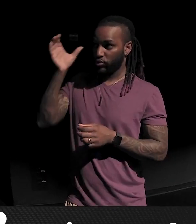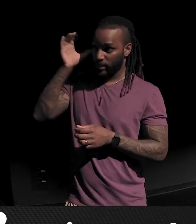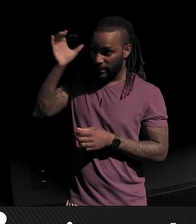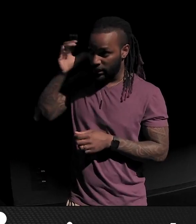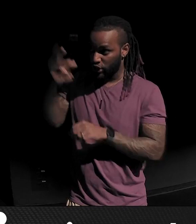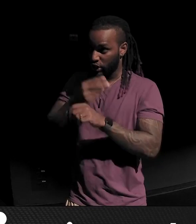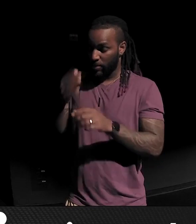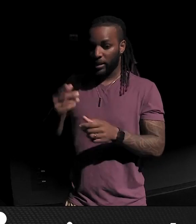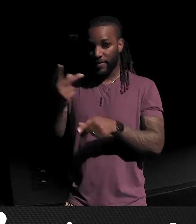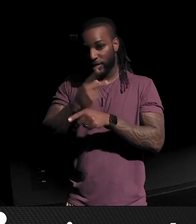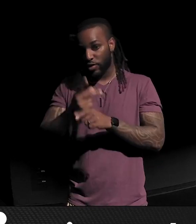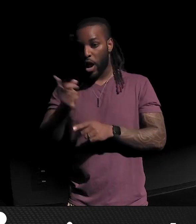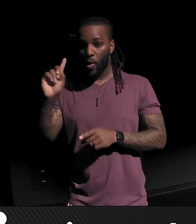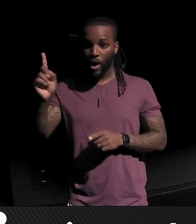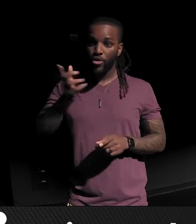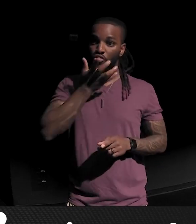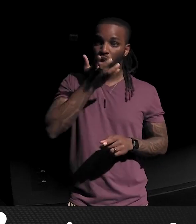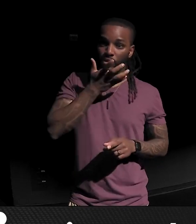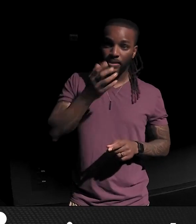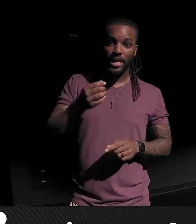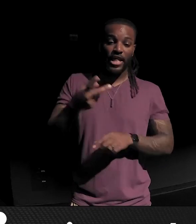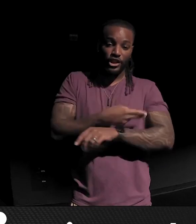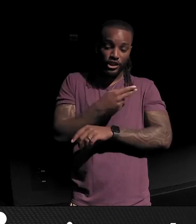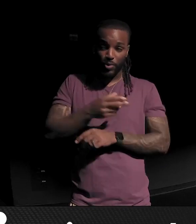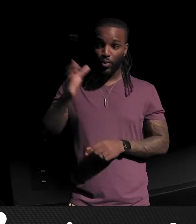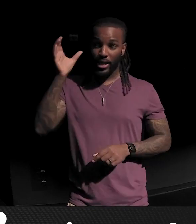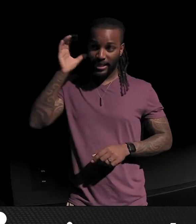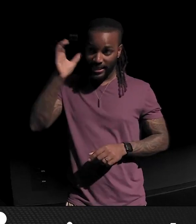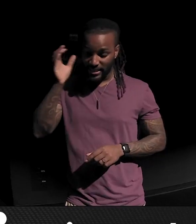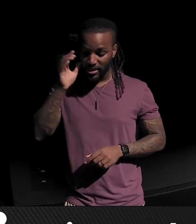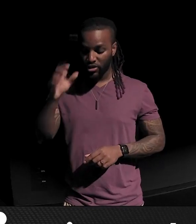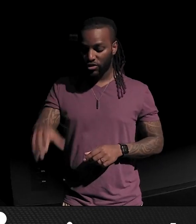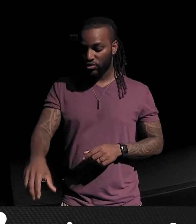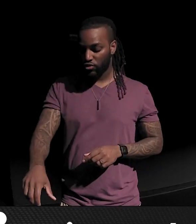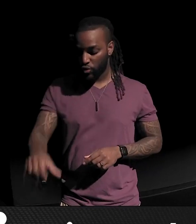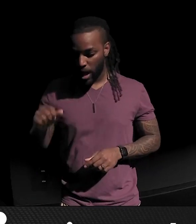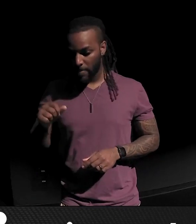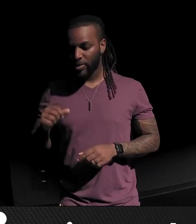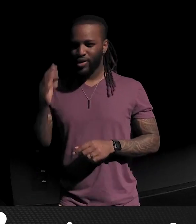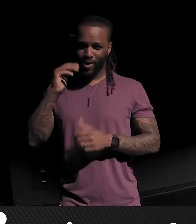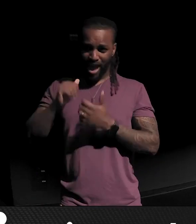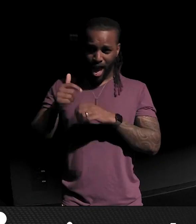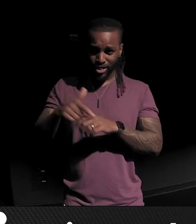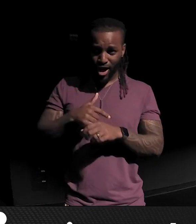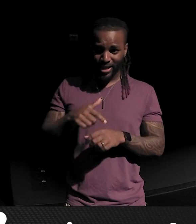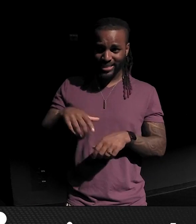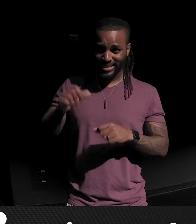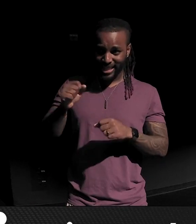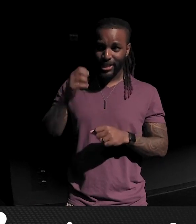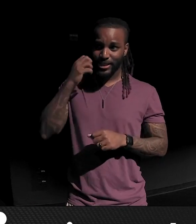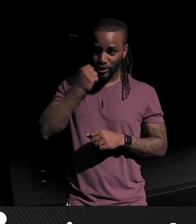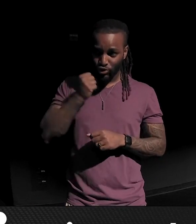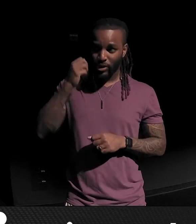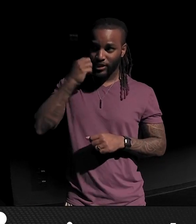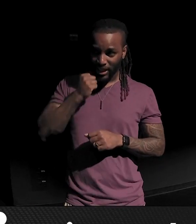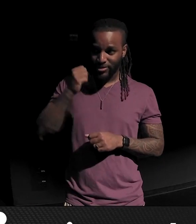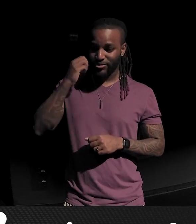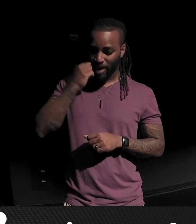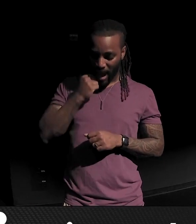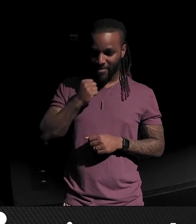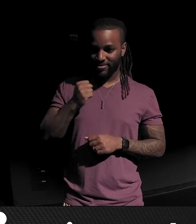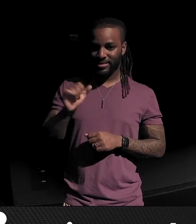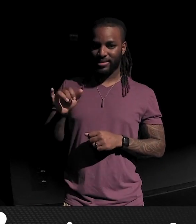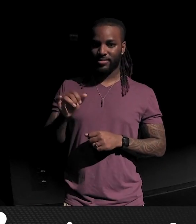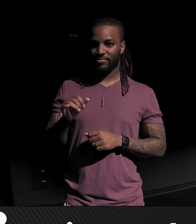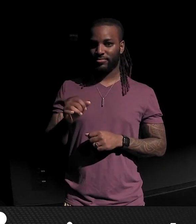where the grass is going to be. And the sheep are listening to the shepherd, grabbing their little tuft of grass. You know how long it takes to chew a tuft of grass the size of a human fist? Like